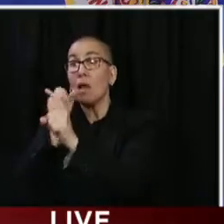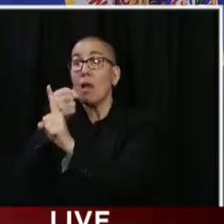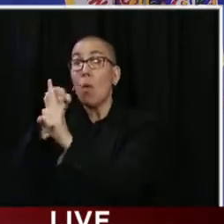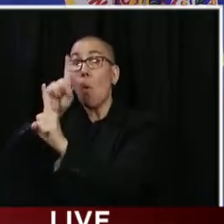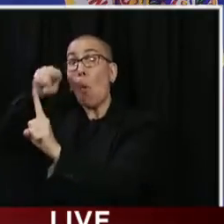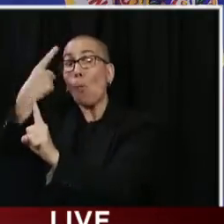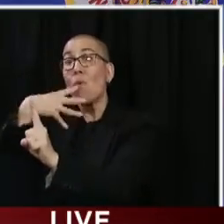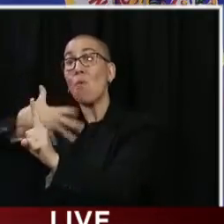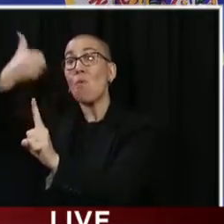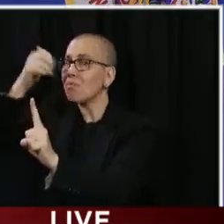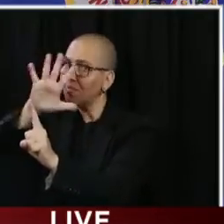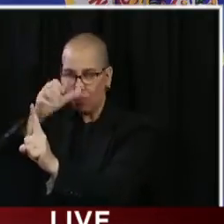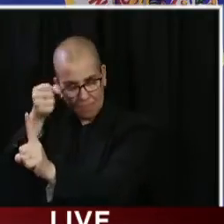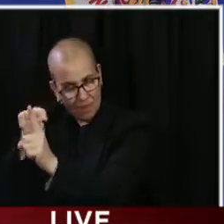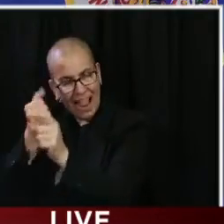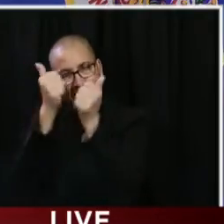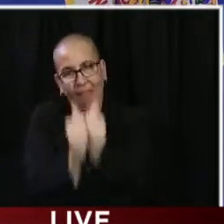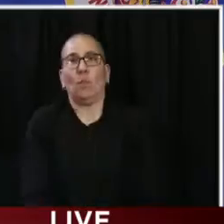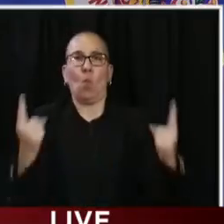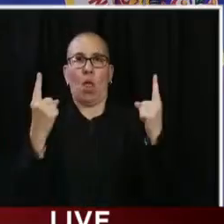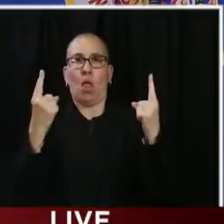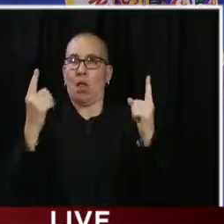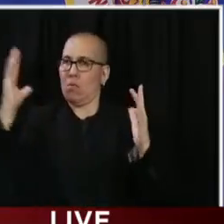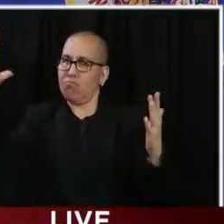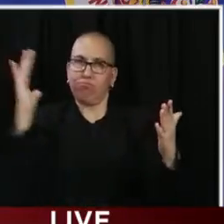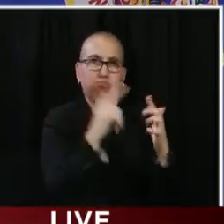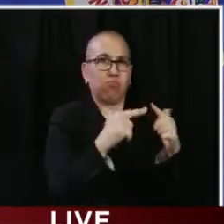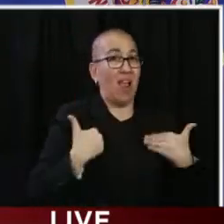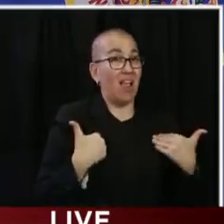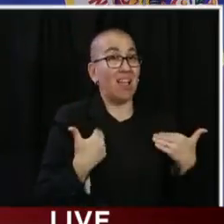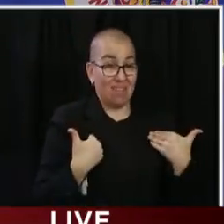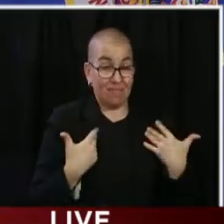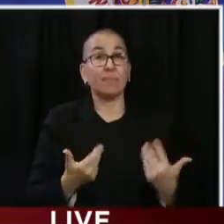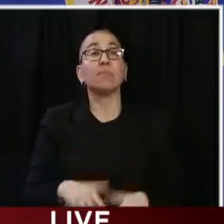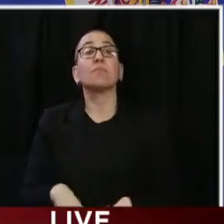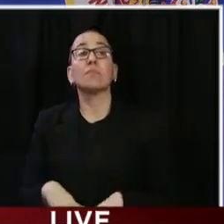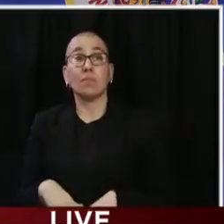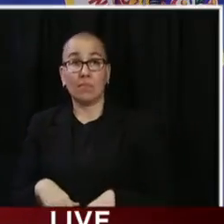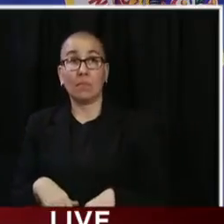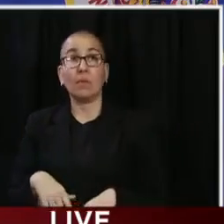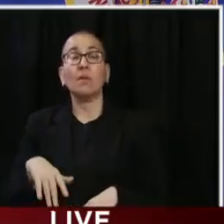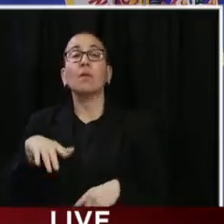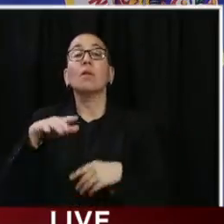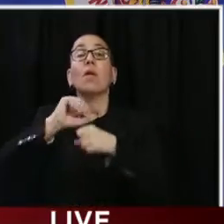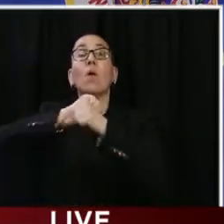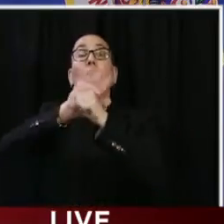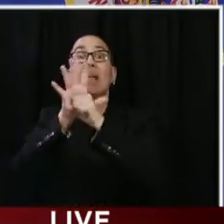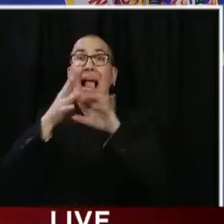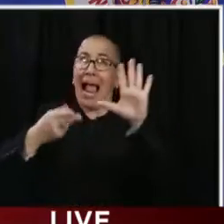concentrated significantly in the metro area, but as the governor's mentioned multiple times, those eight counties with